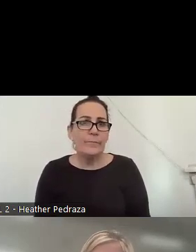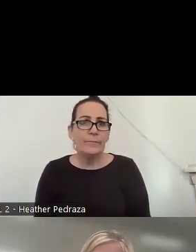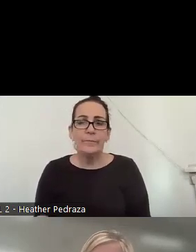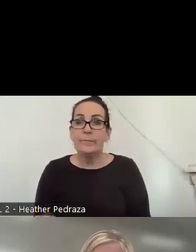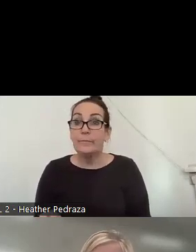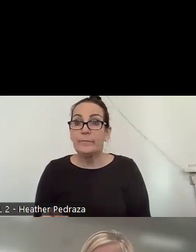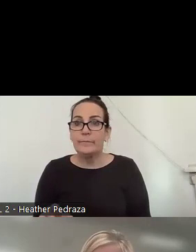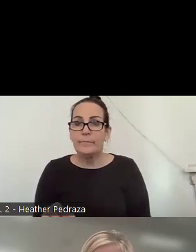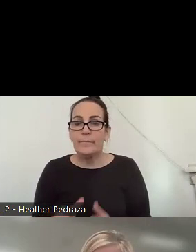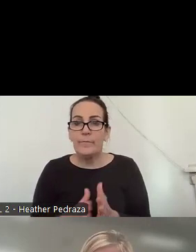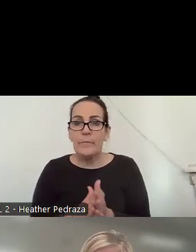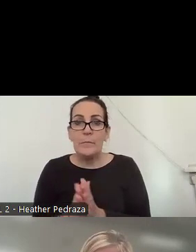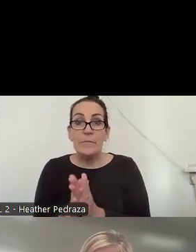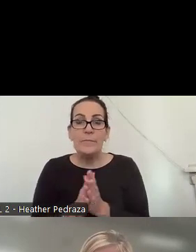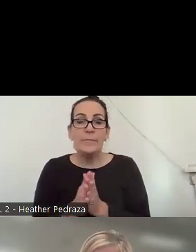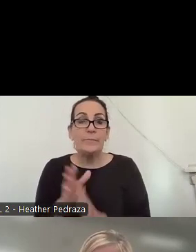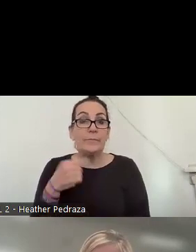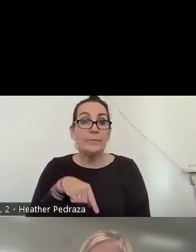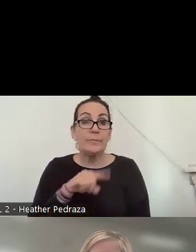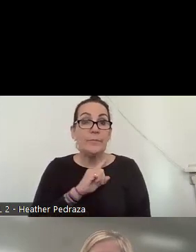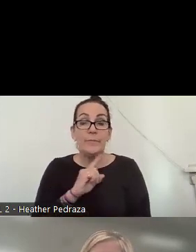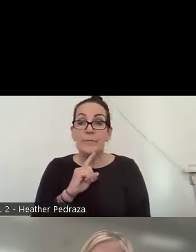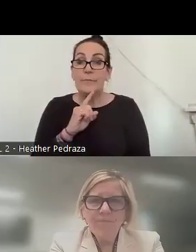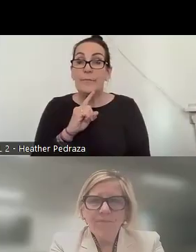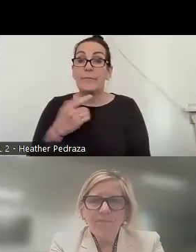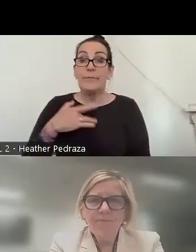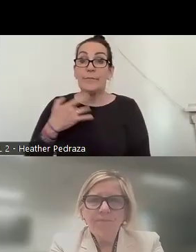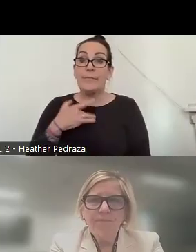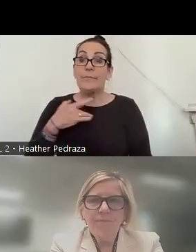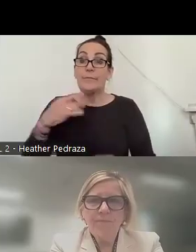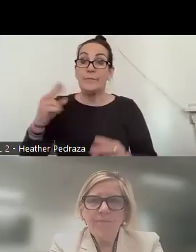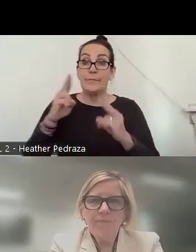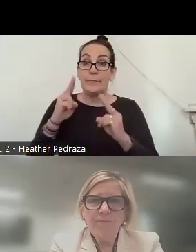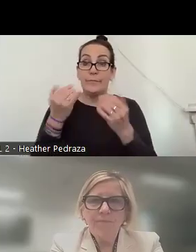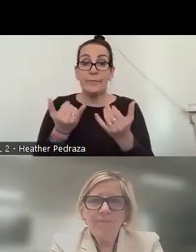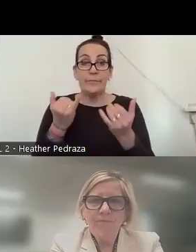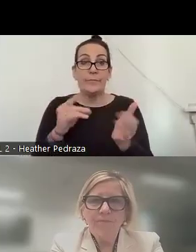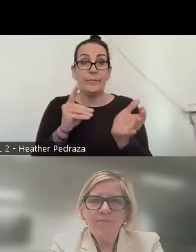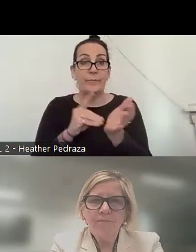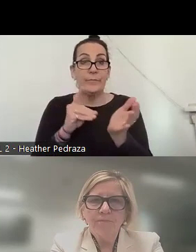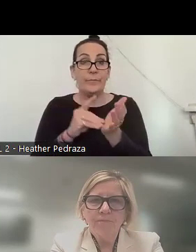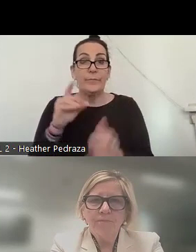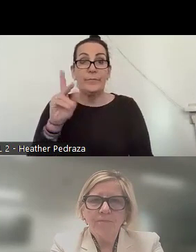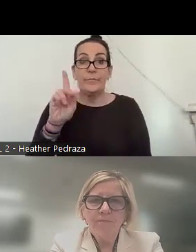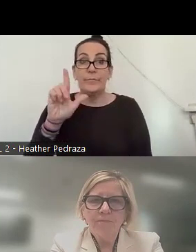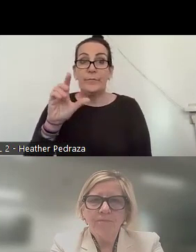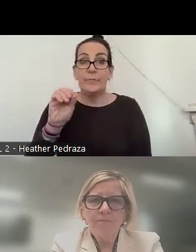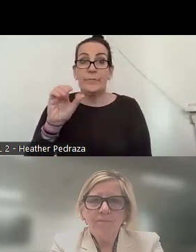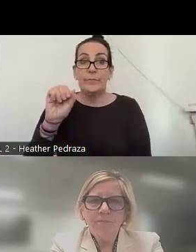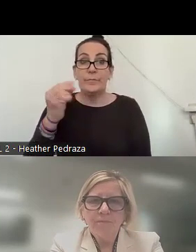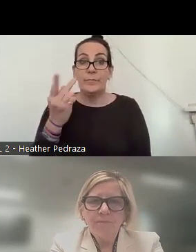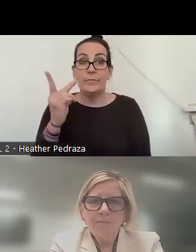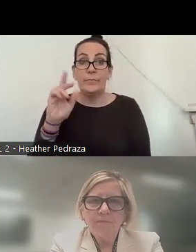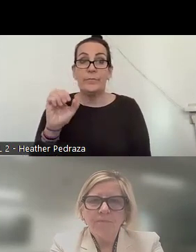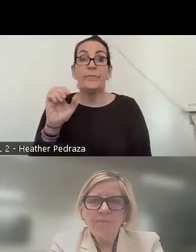So we are honored and today to have Dr. Plonsky, Tina Fung,